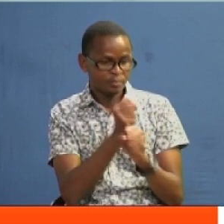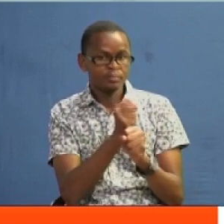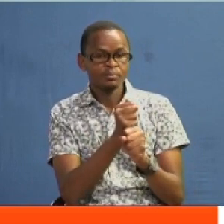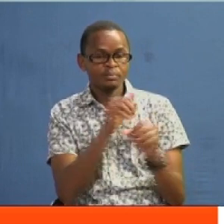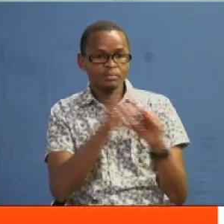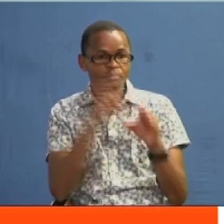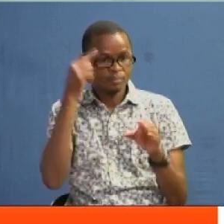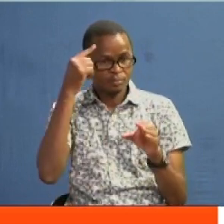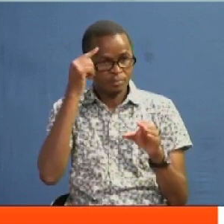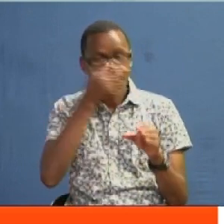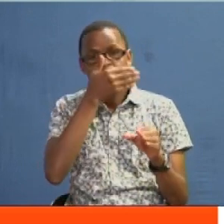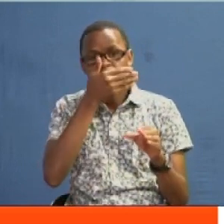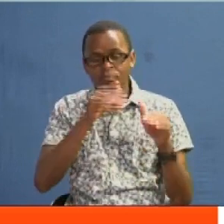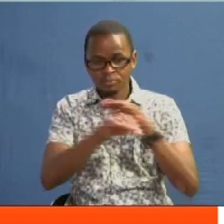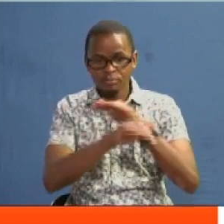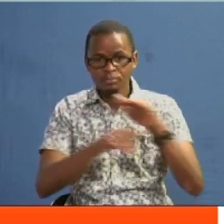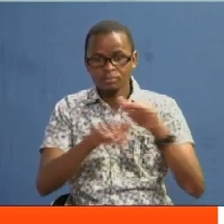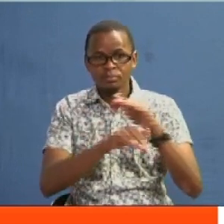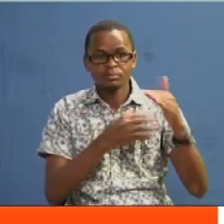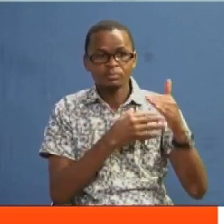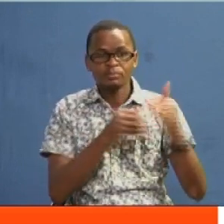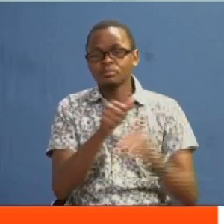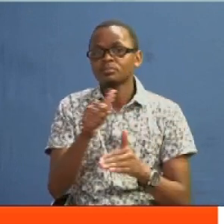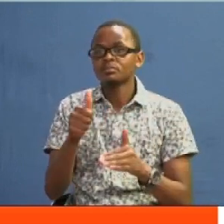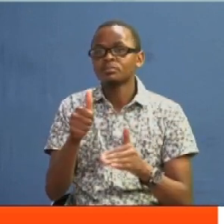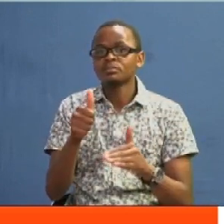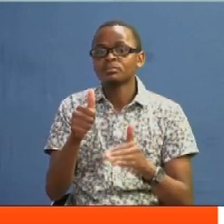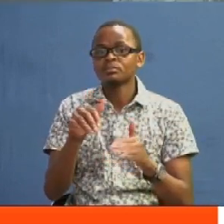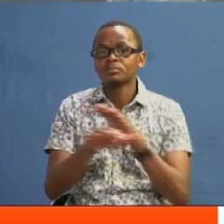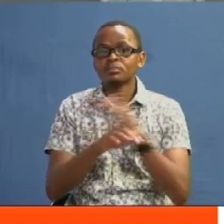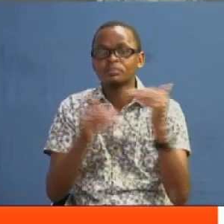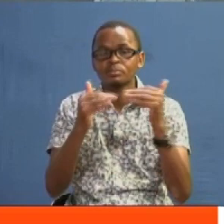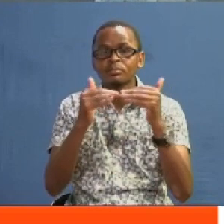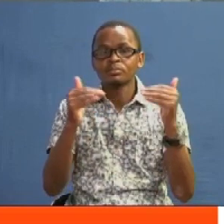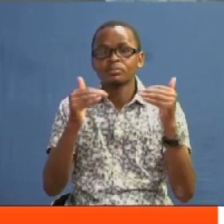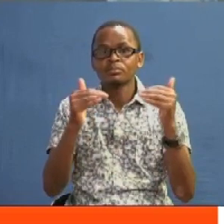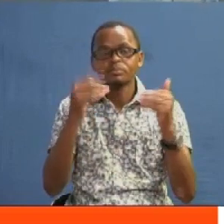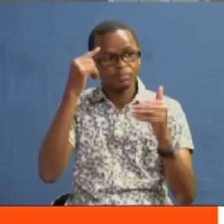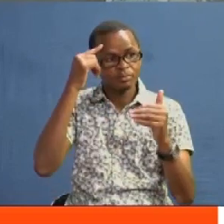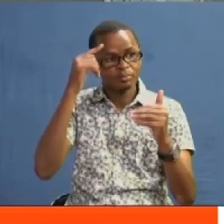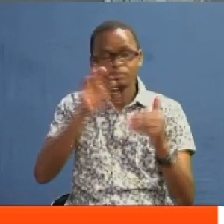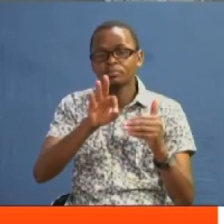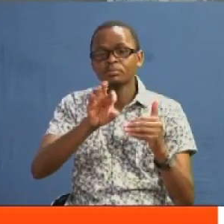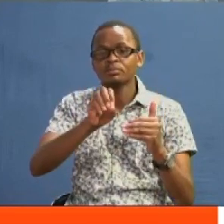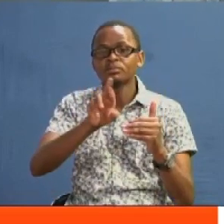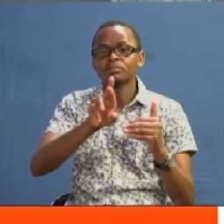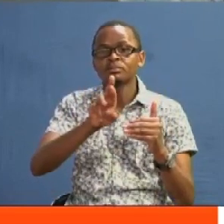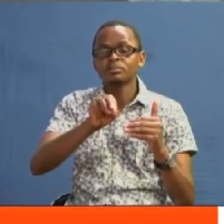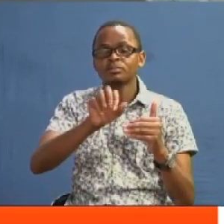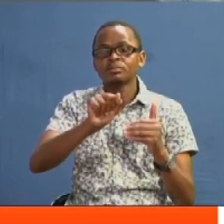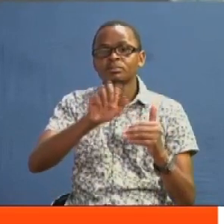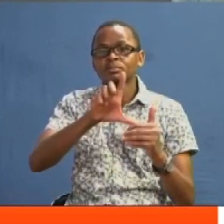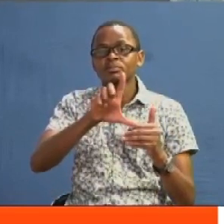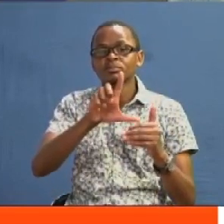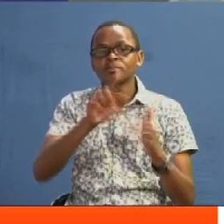know, this one is best at this one, and the other one is best at this level. Unlike formal exams, CBA involves a set